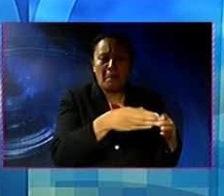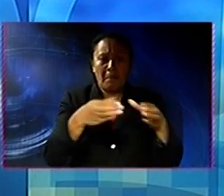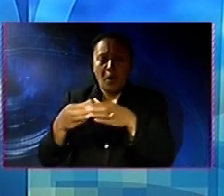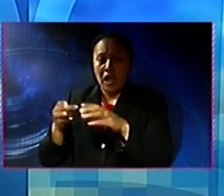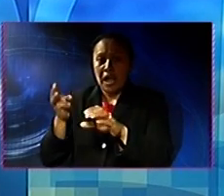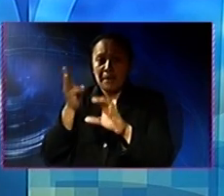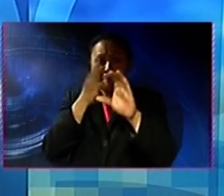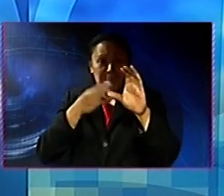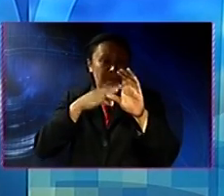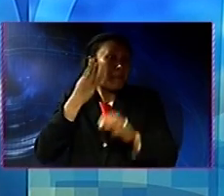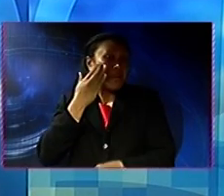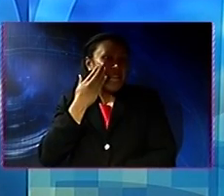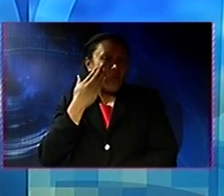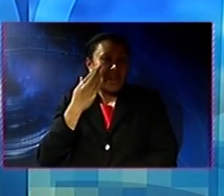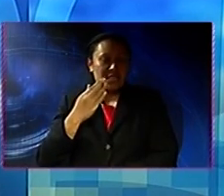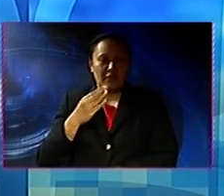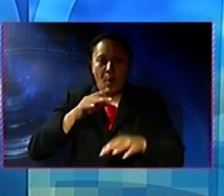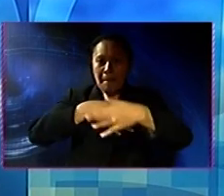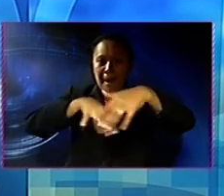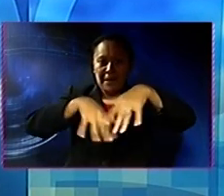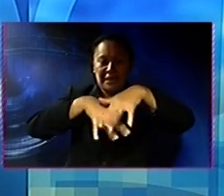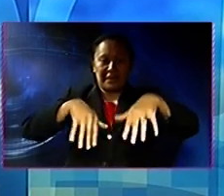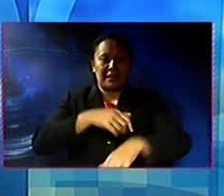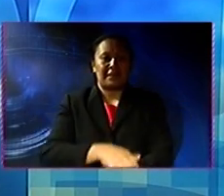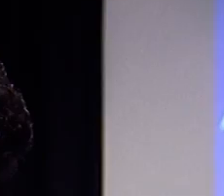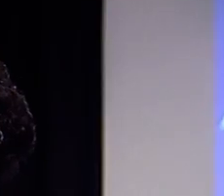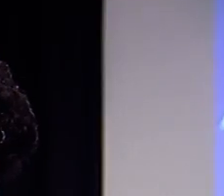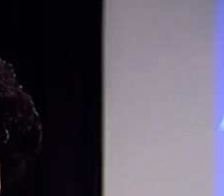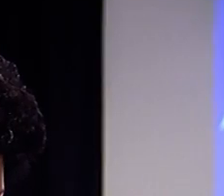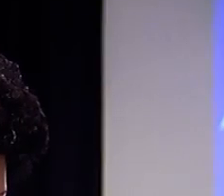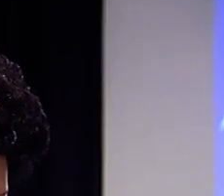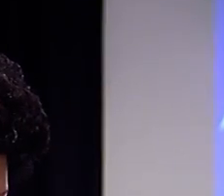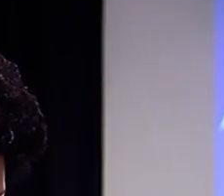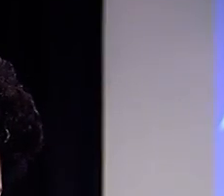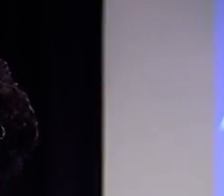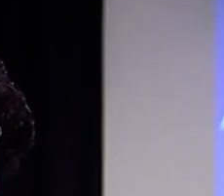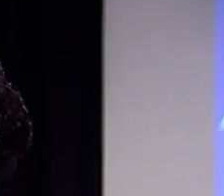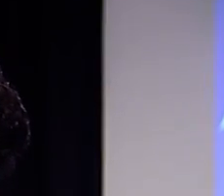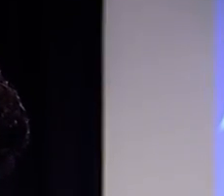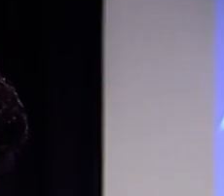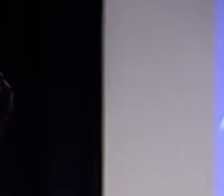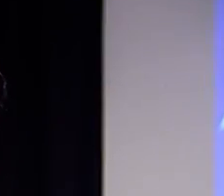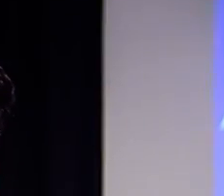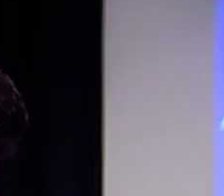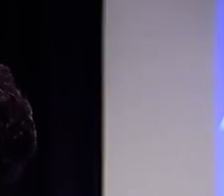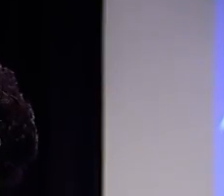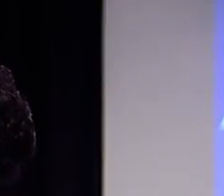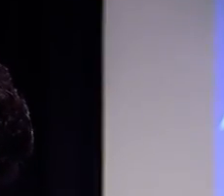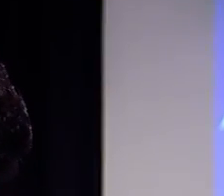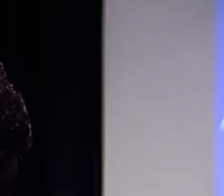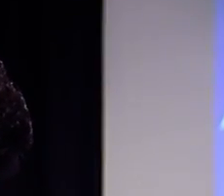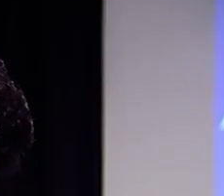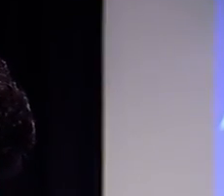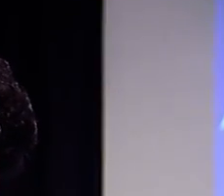even the media to create awareness amongst members of the public. We strive to make a conducive